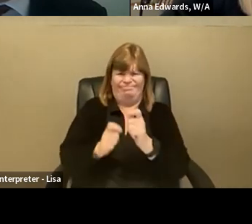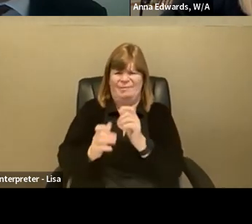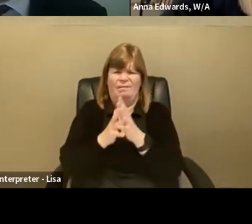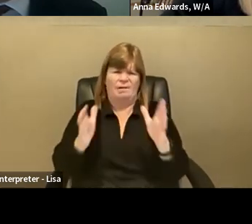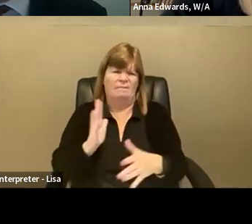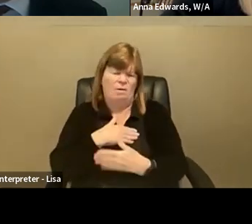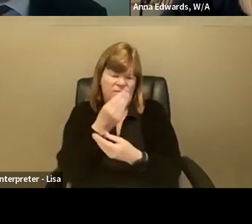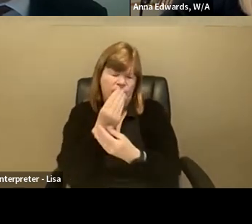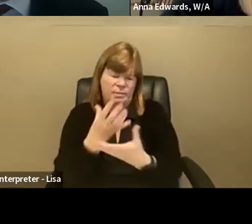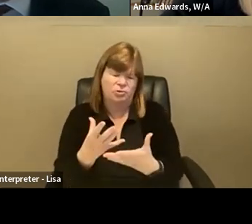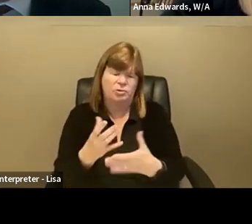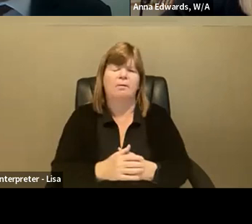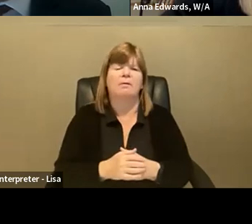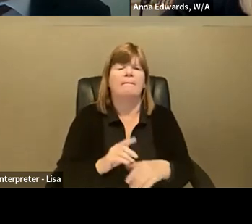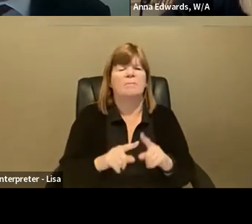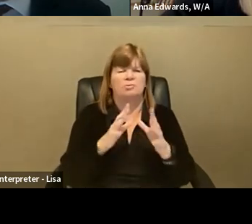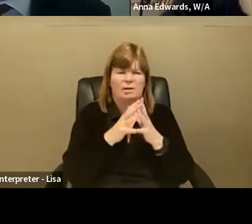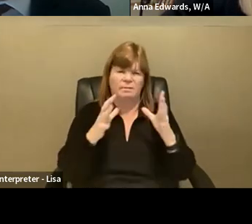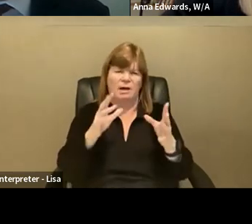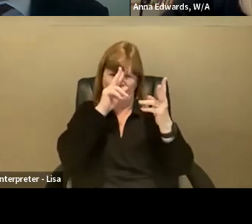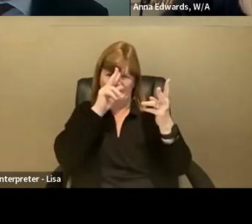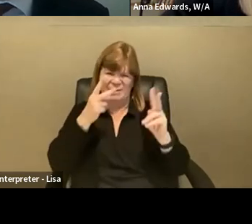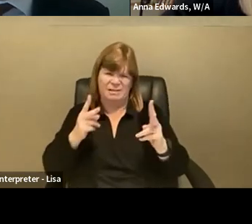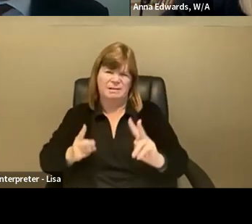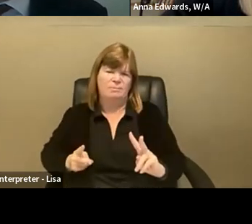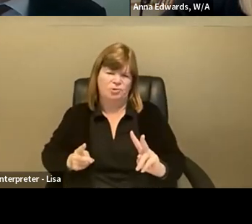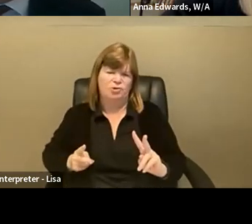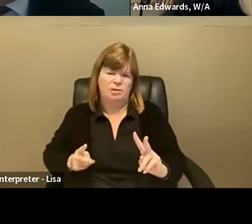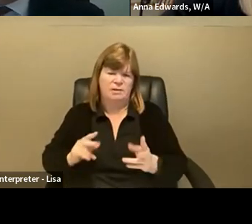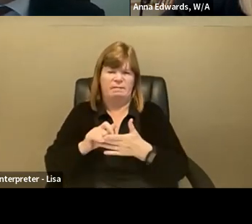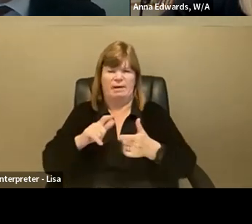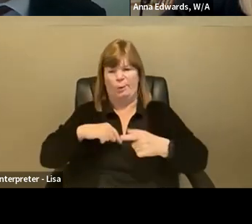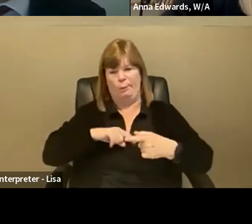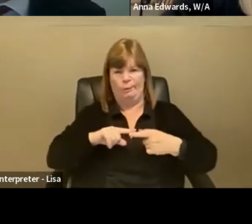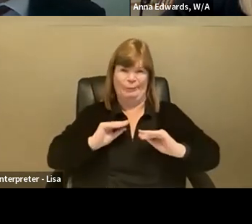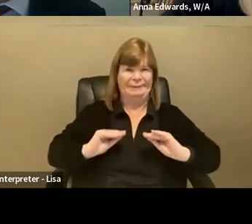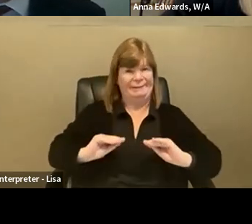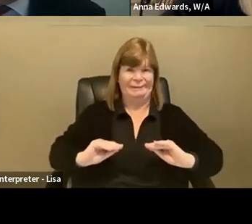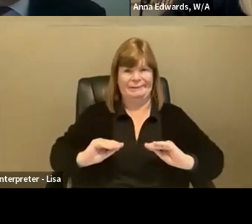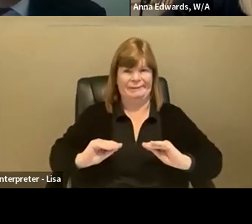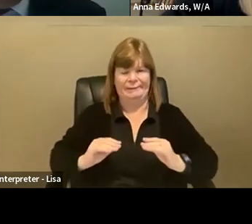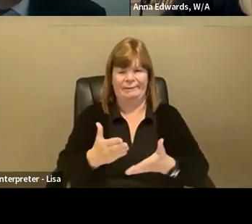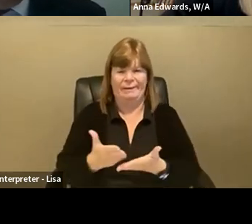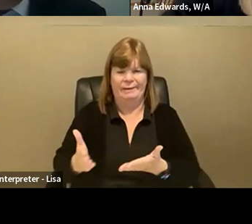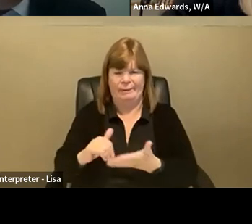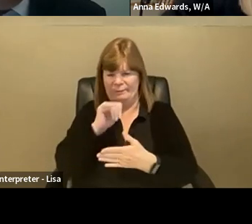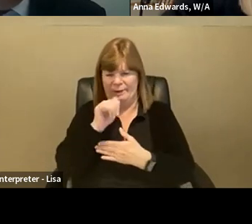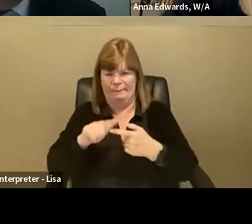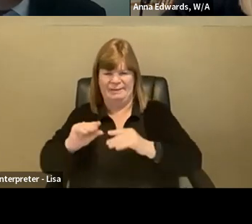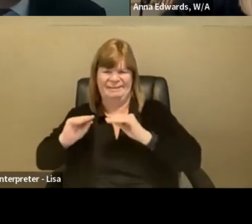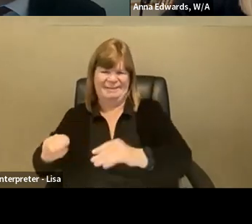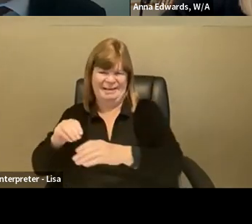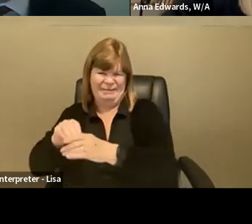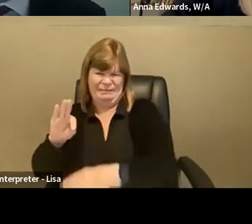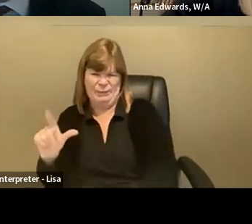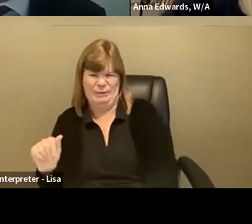but there are a lot of misconceptions around that we were teaching things that were not being taught in Florida,